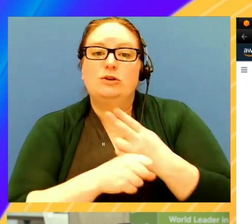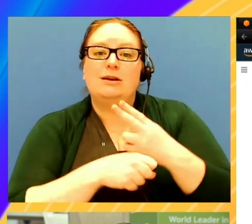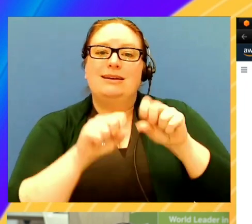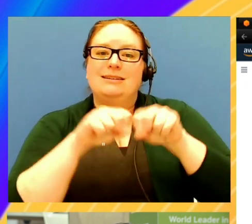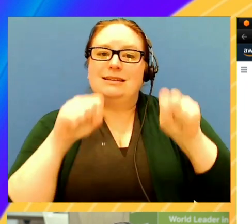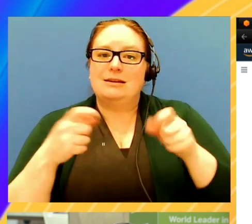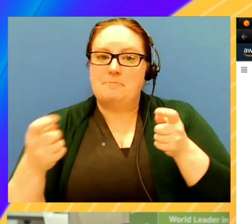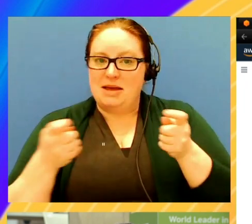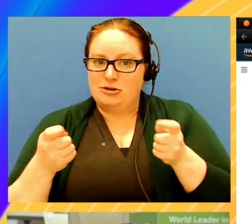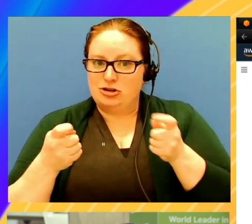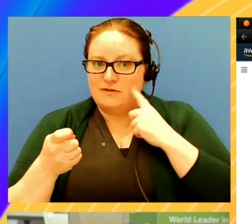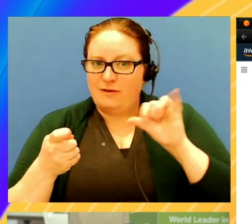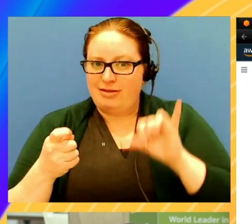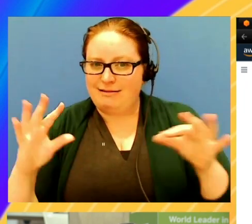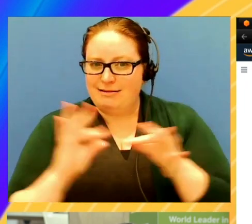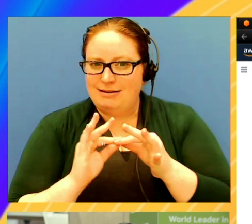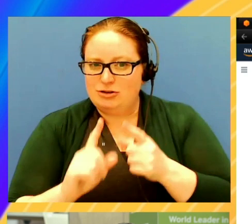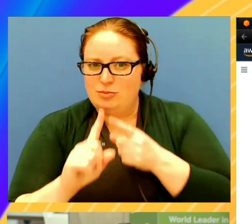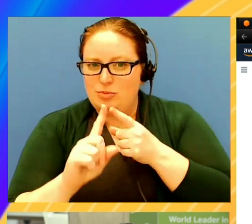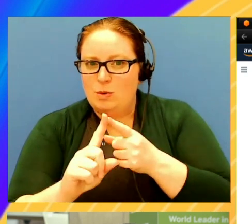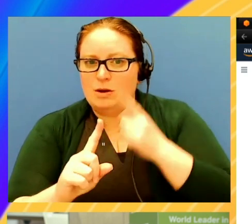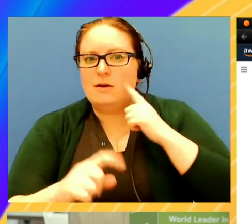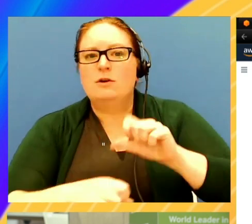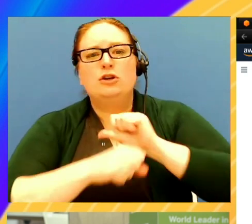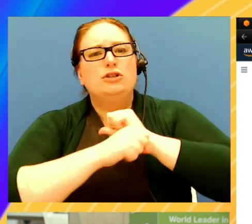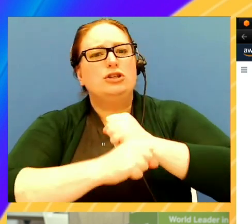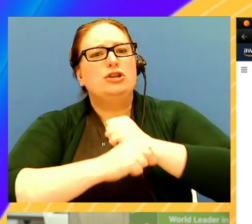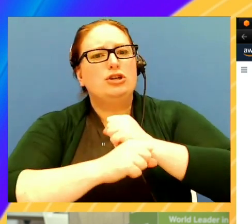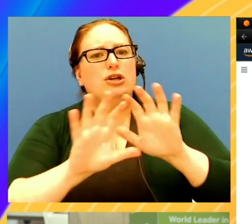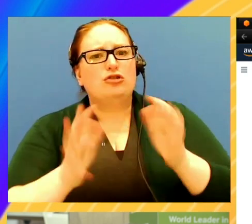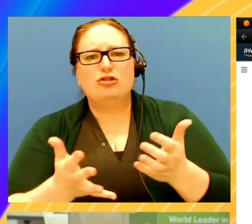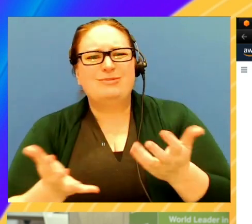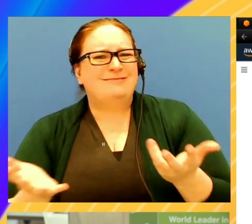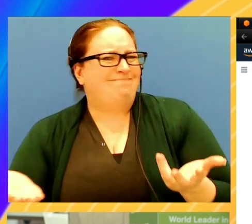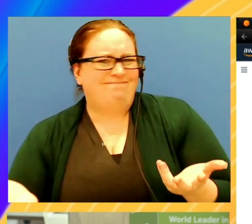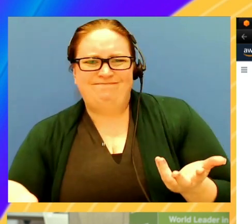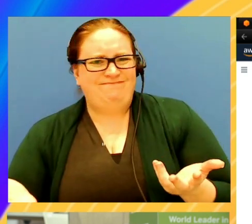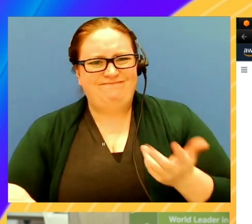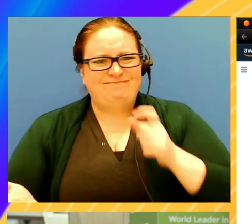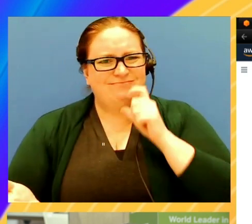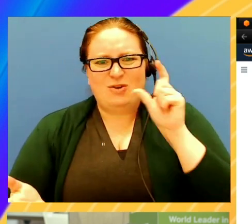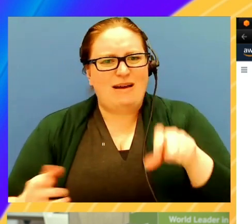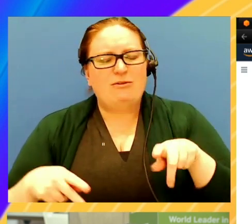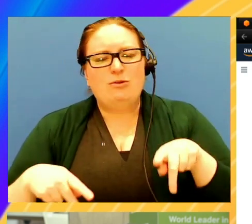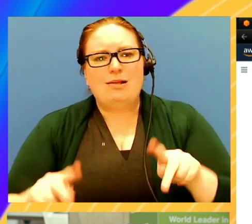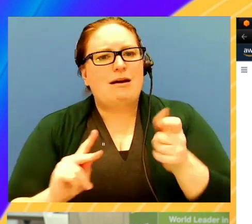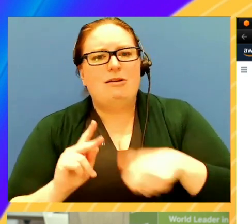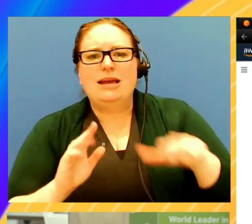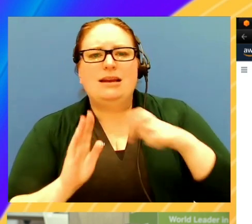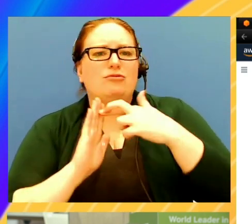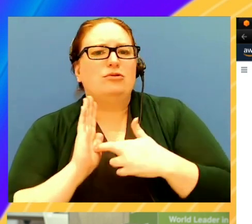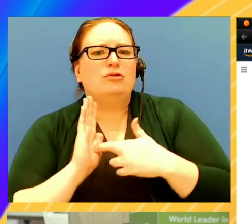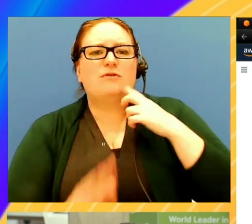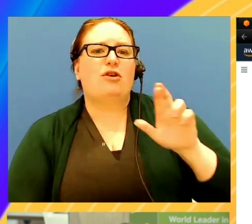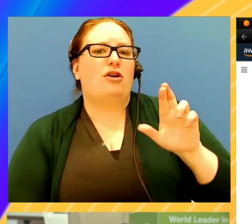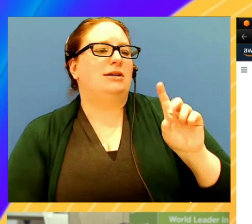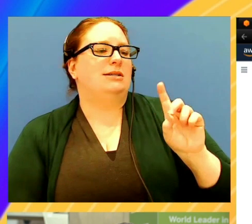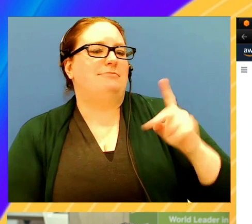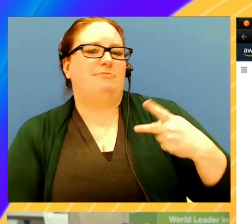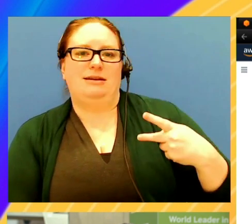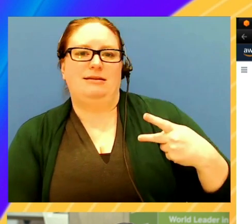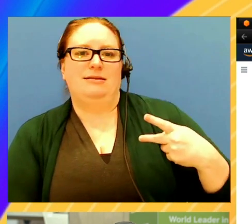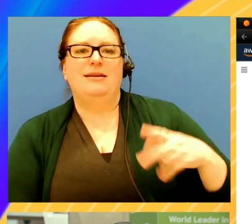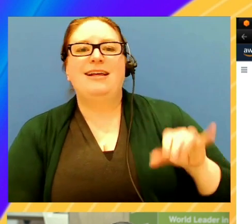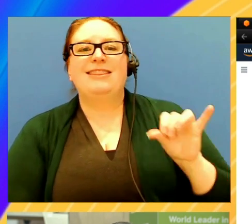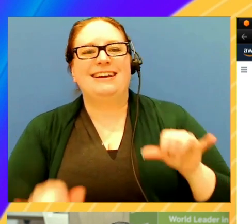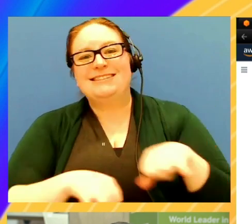that connection point, as far as our security groups go, we actually don't have to allow any inbound rules for RDP. That's the standard